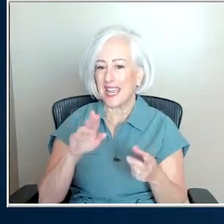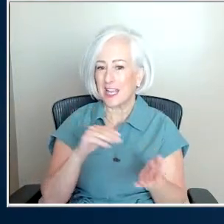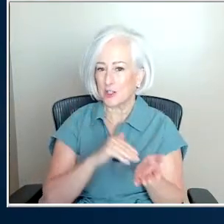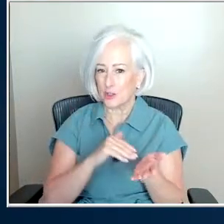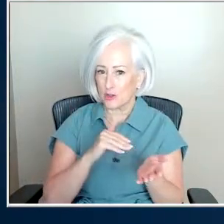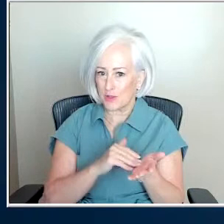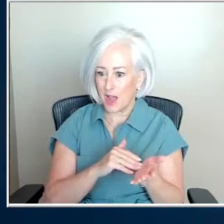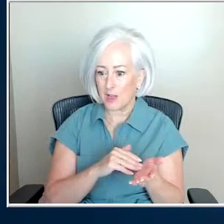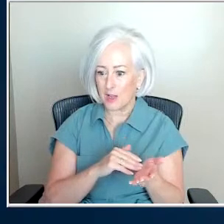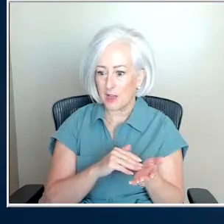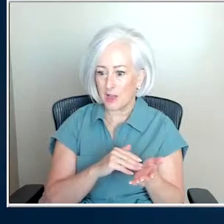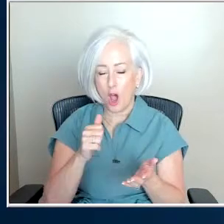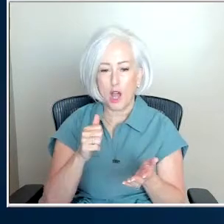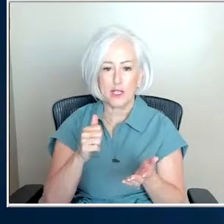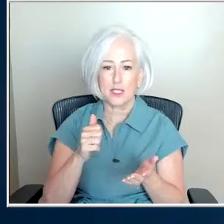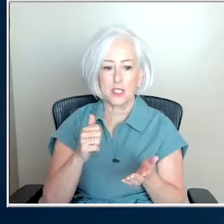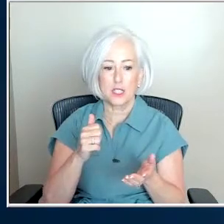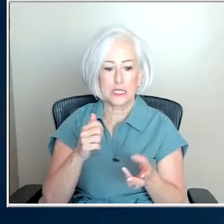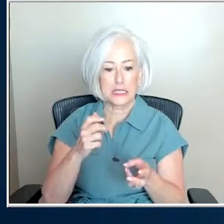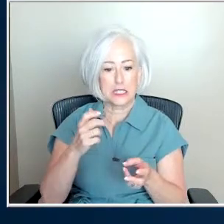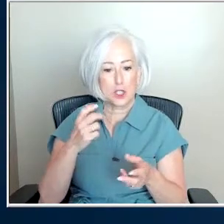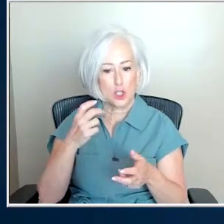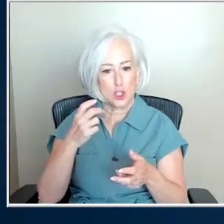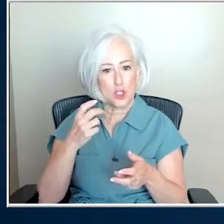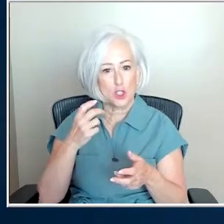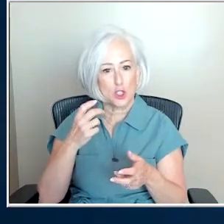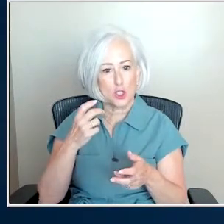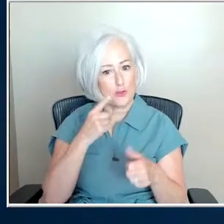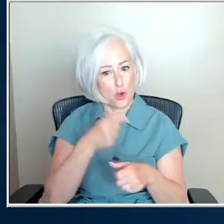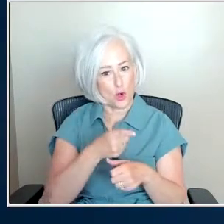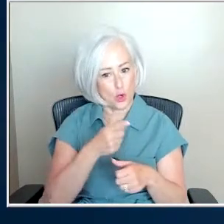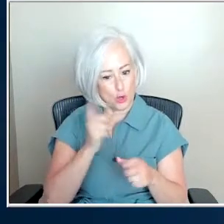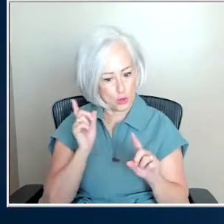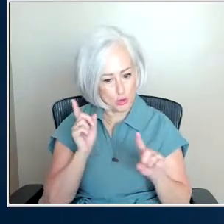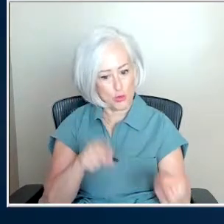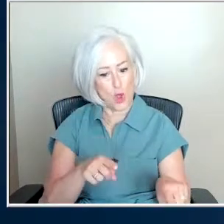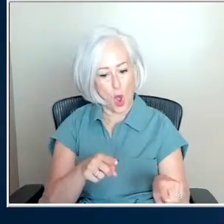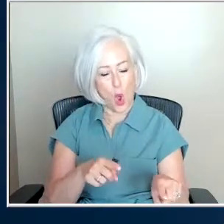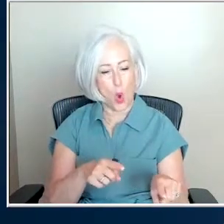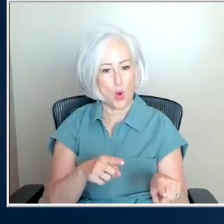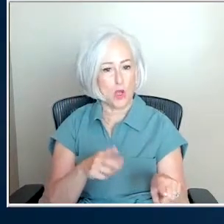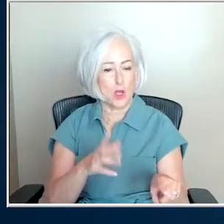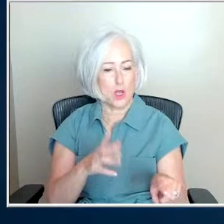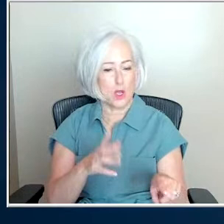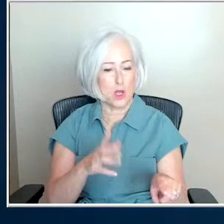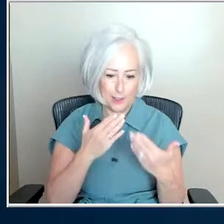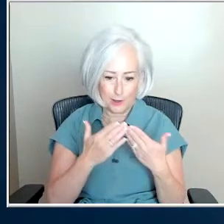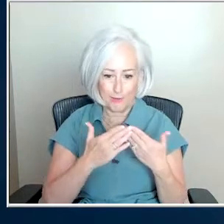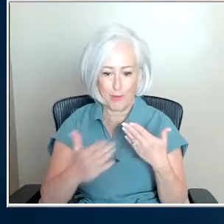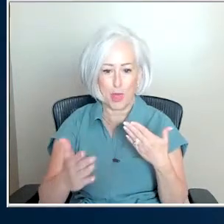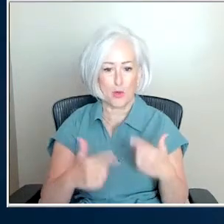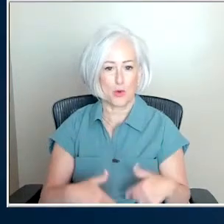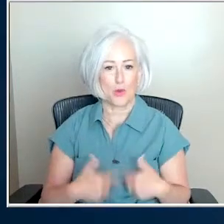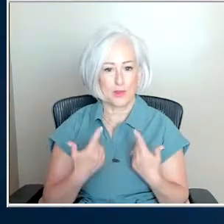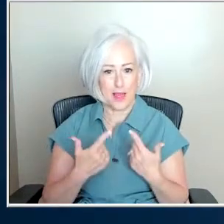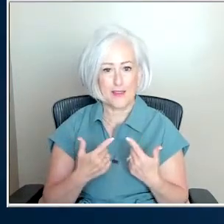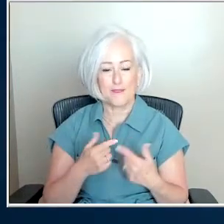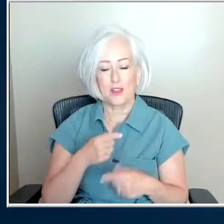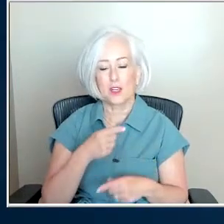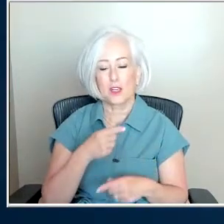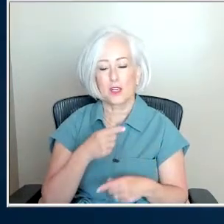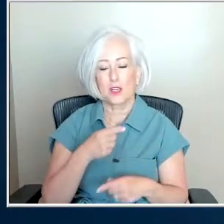program for survivorship. But also, Kaleigh is also seeing 2 other cancer teams,